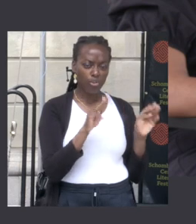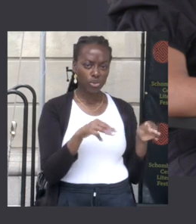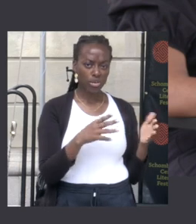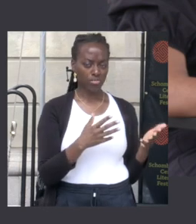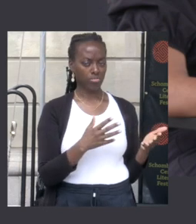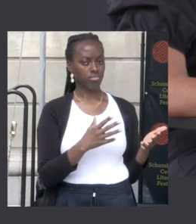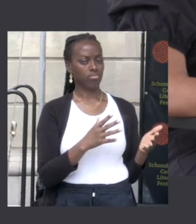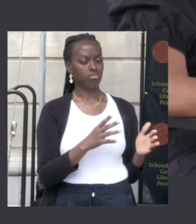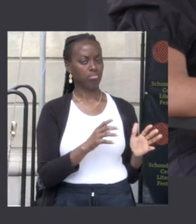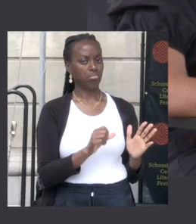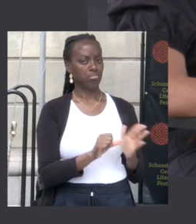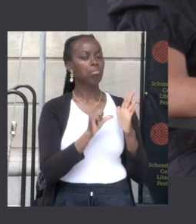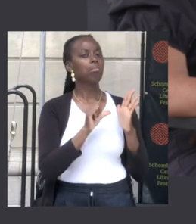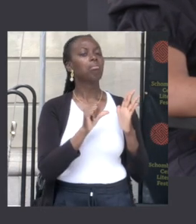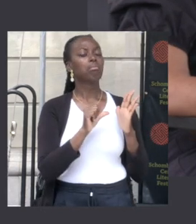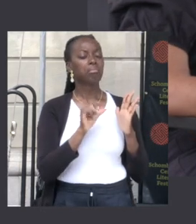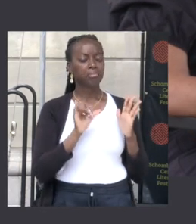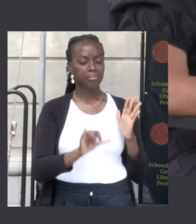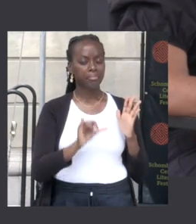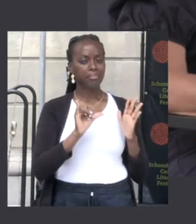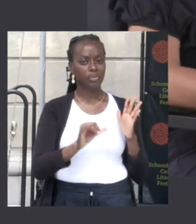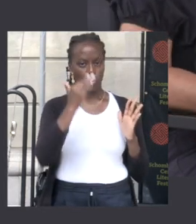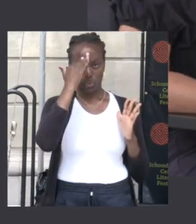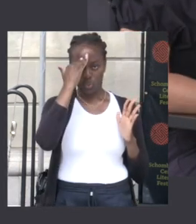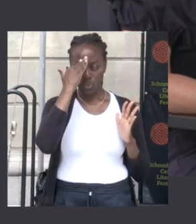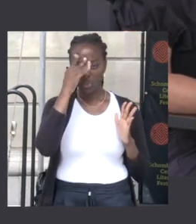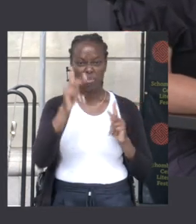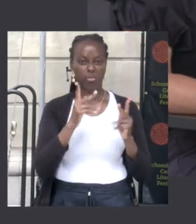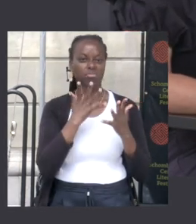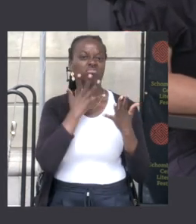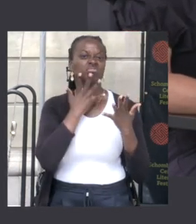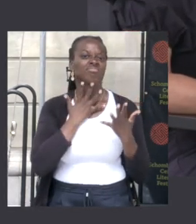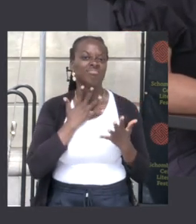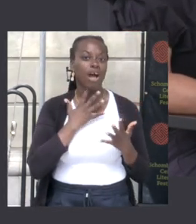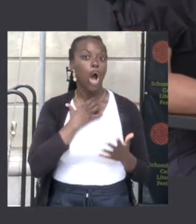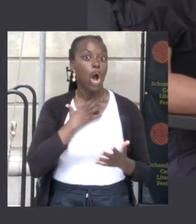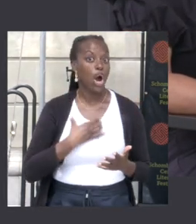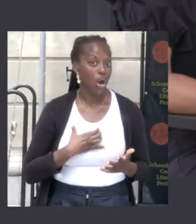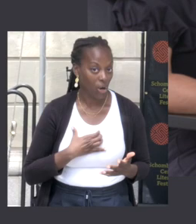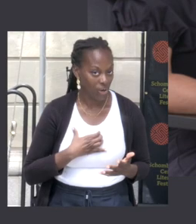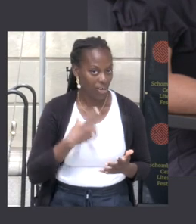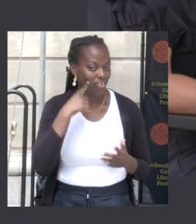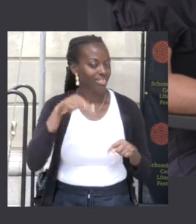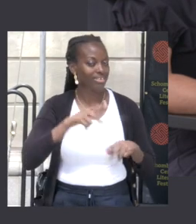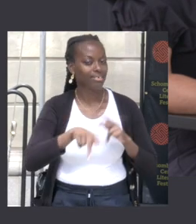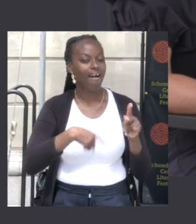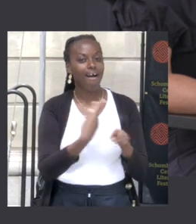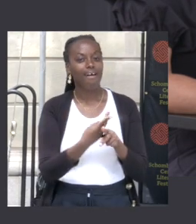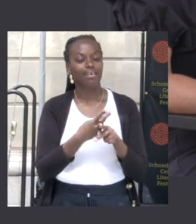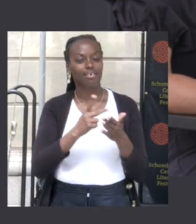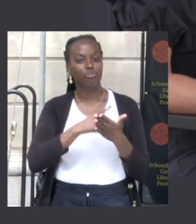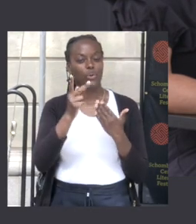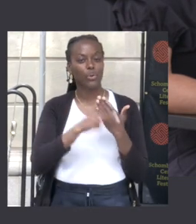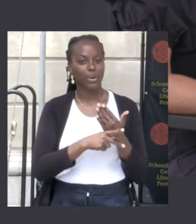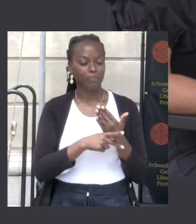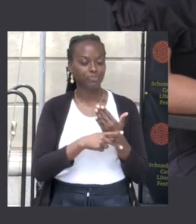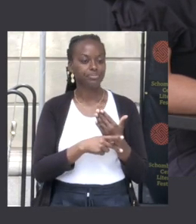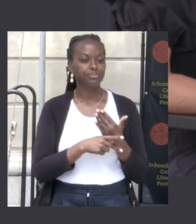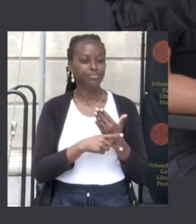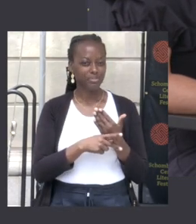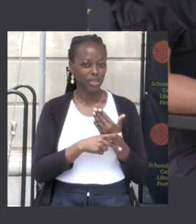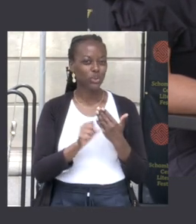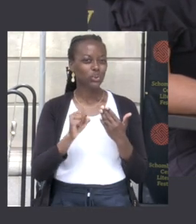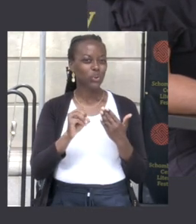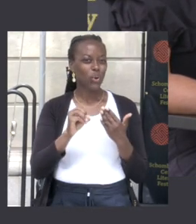really showed me that there was a hunger, pun intended, for this type of programming. And so I had